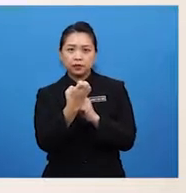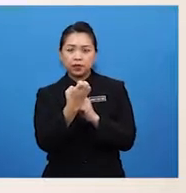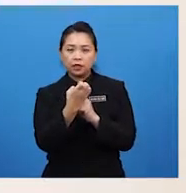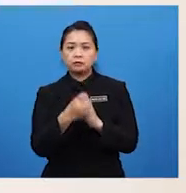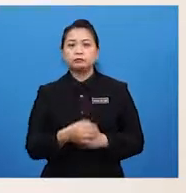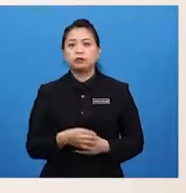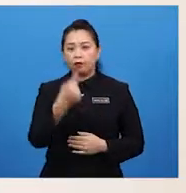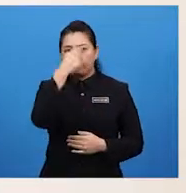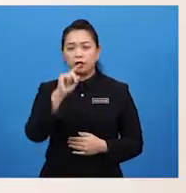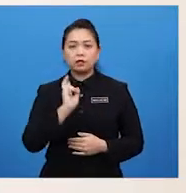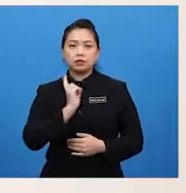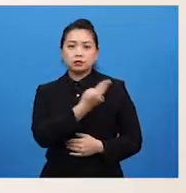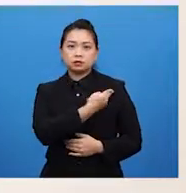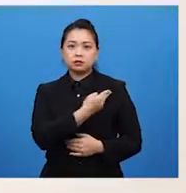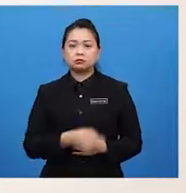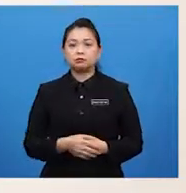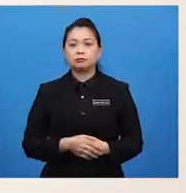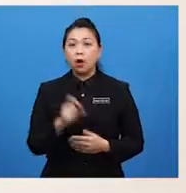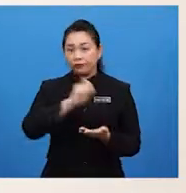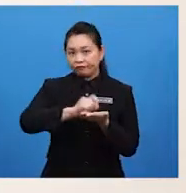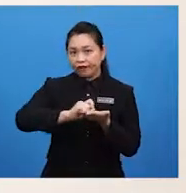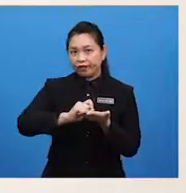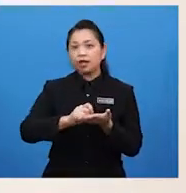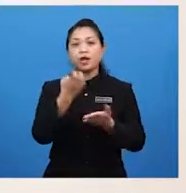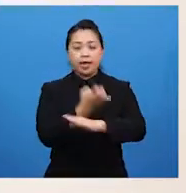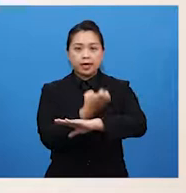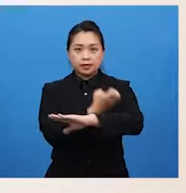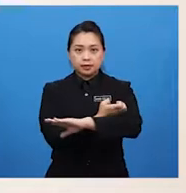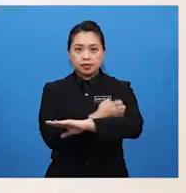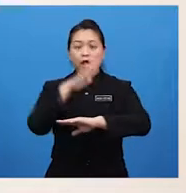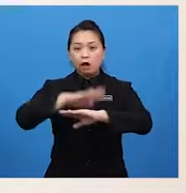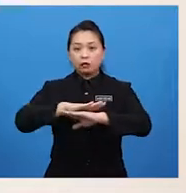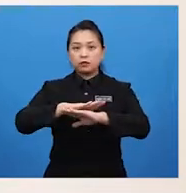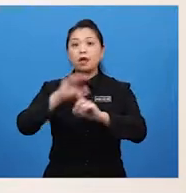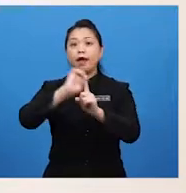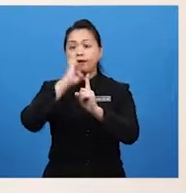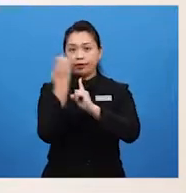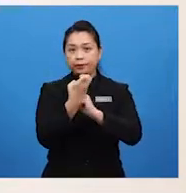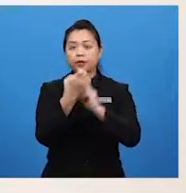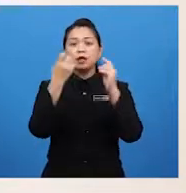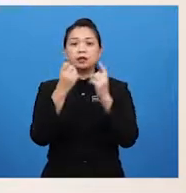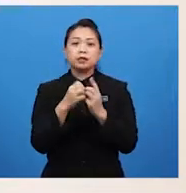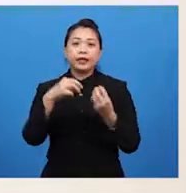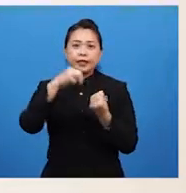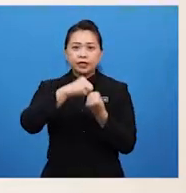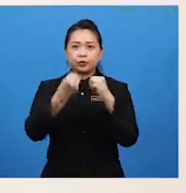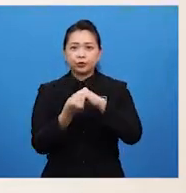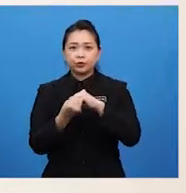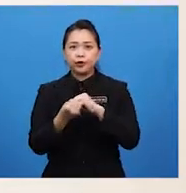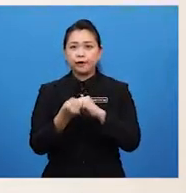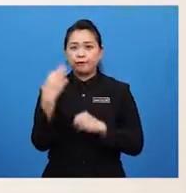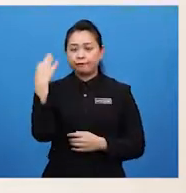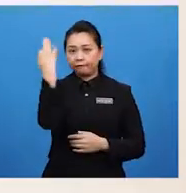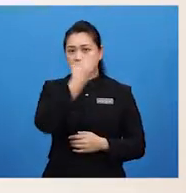us to address. Write an essay on the environmental issues faced and the